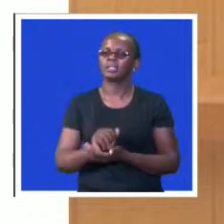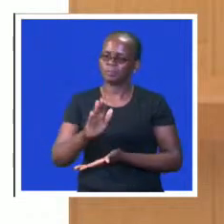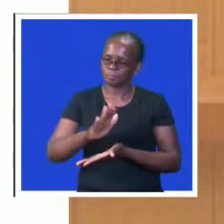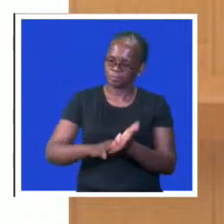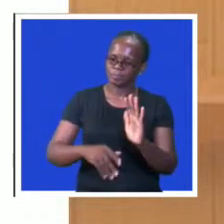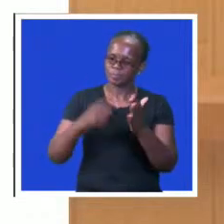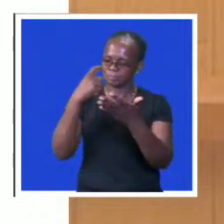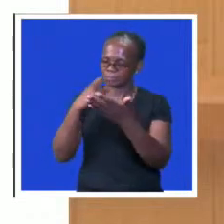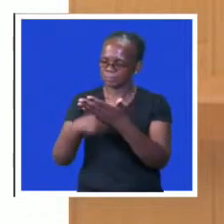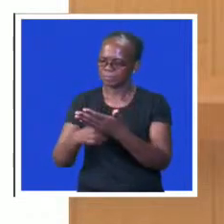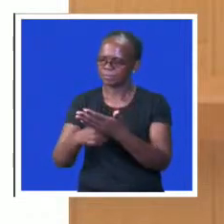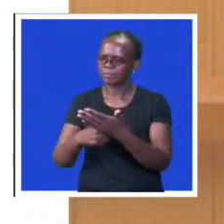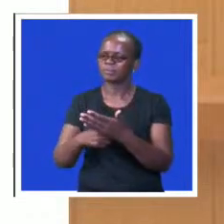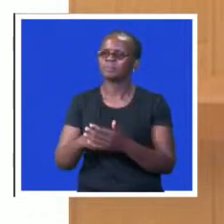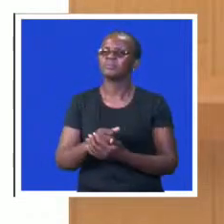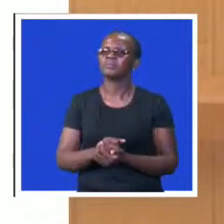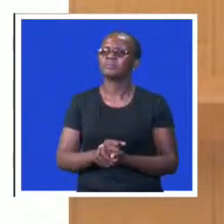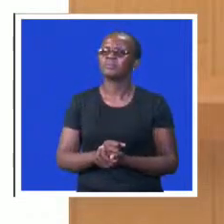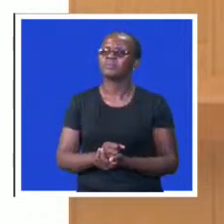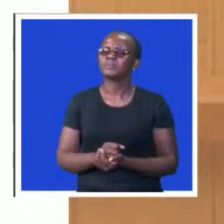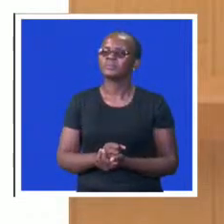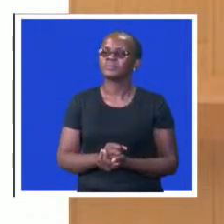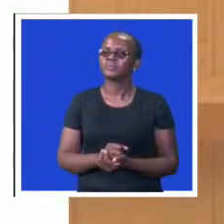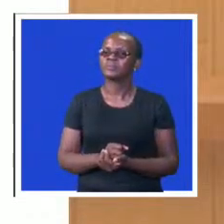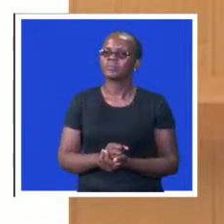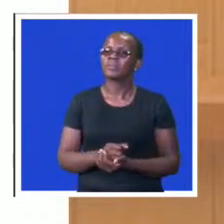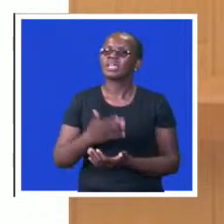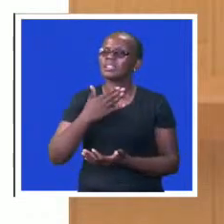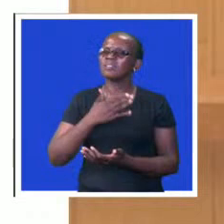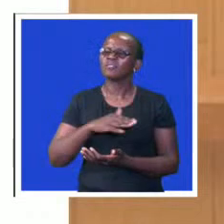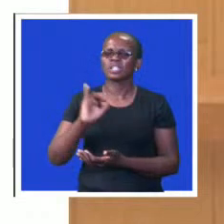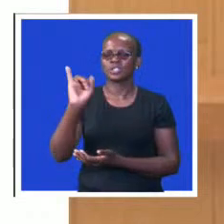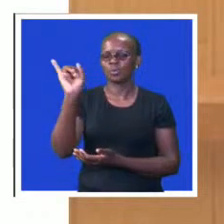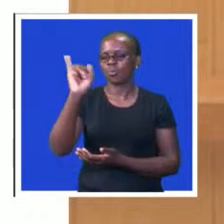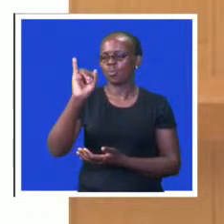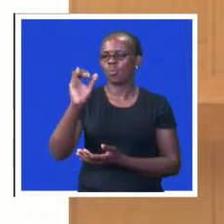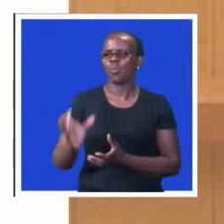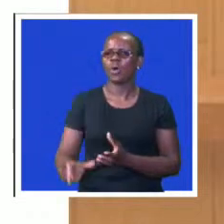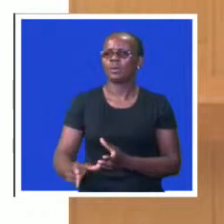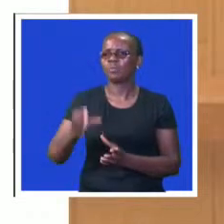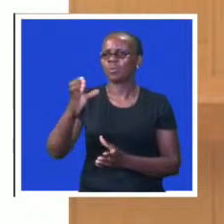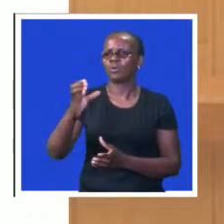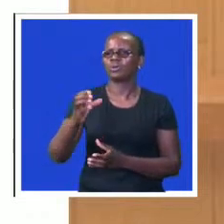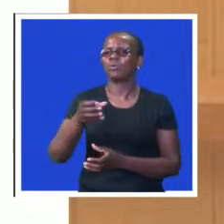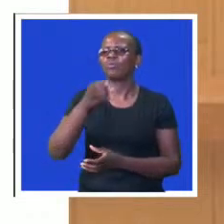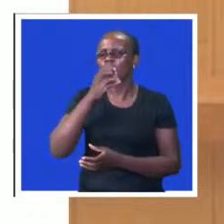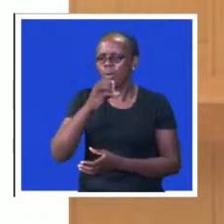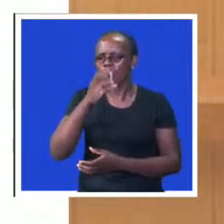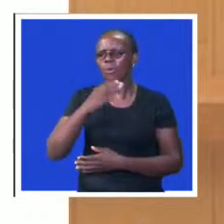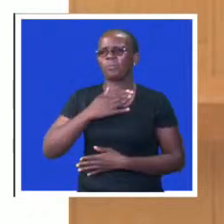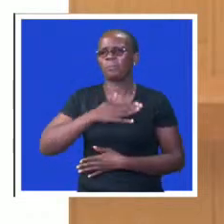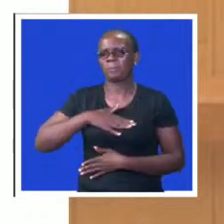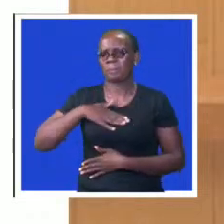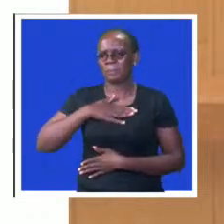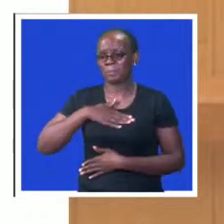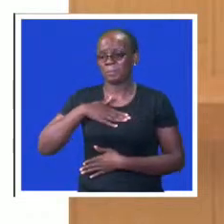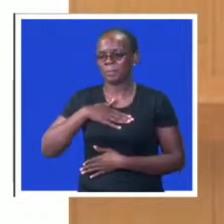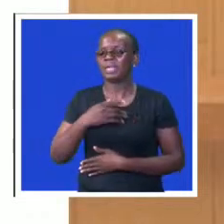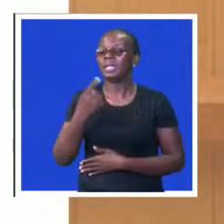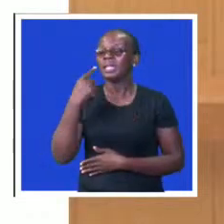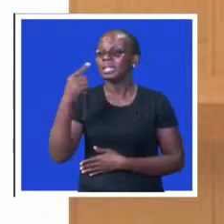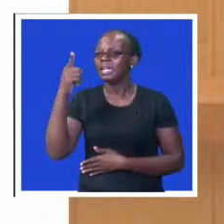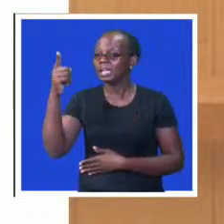shop to buy. We want 1 bottle of cough syrup. At the shop, they said